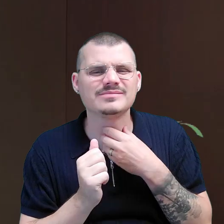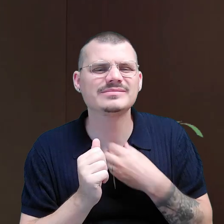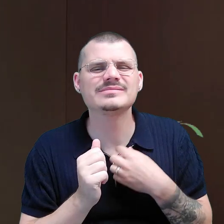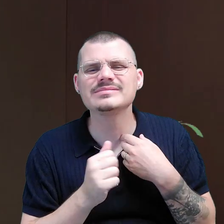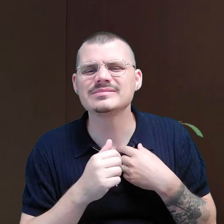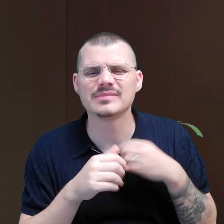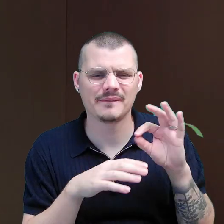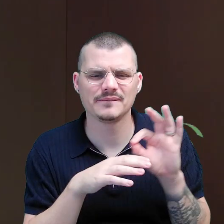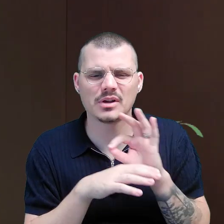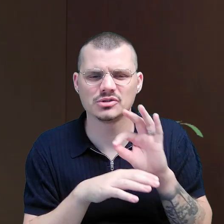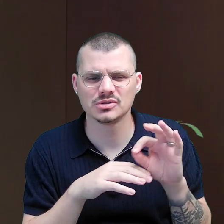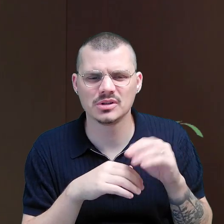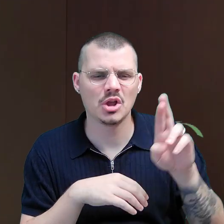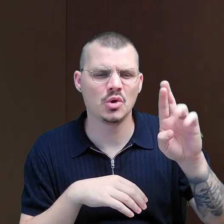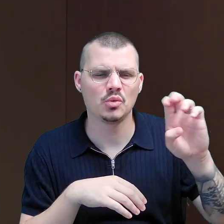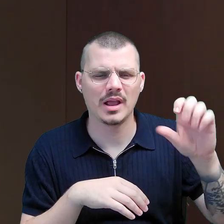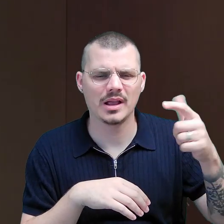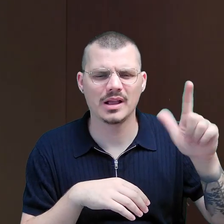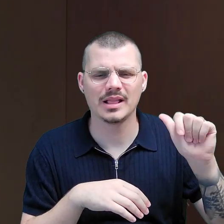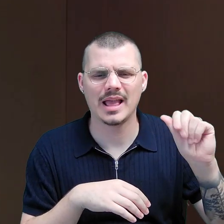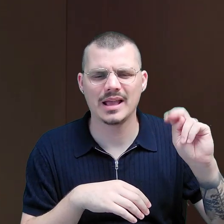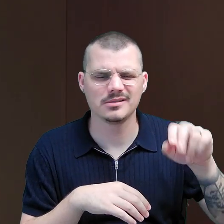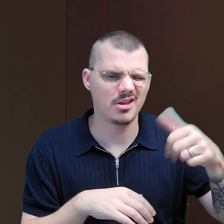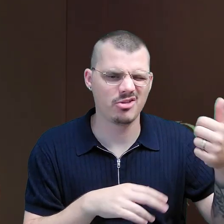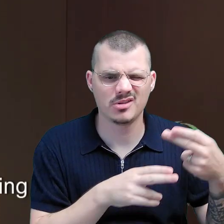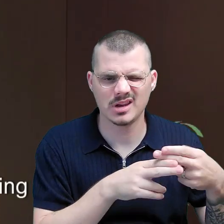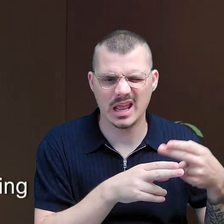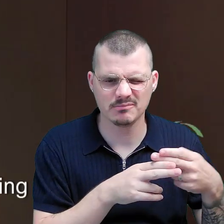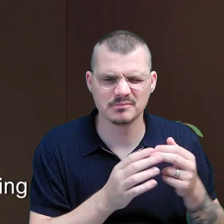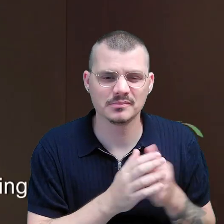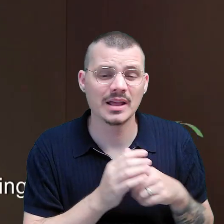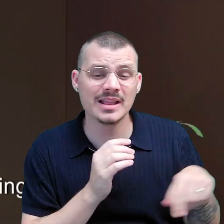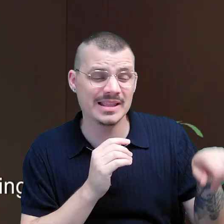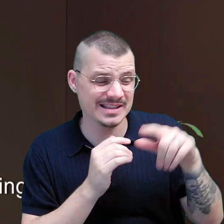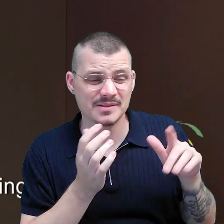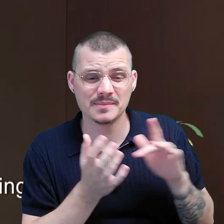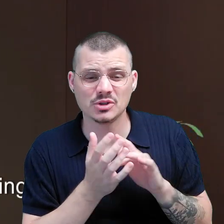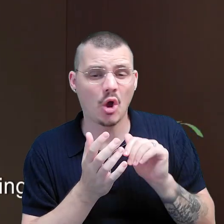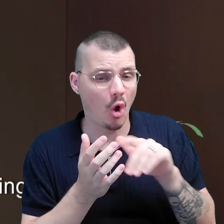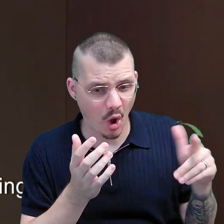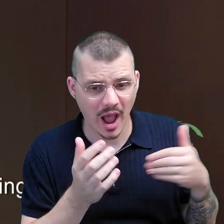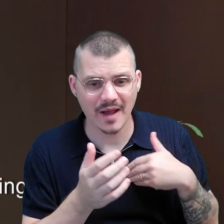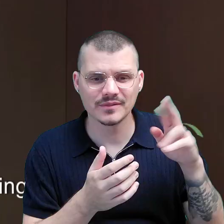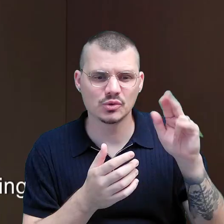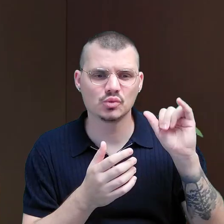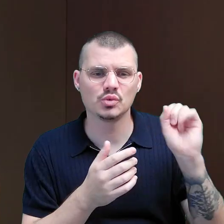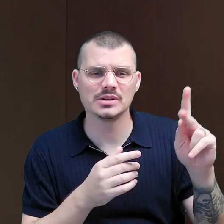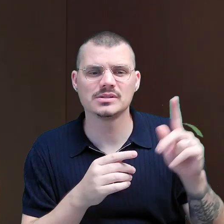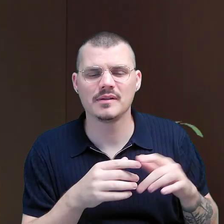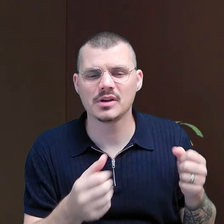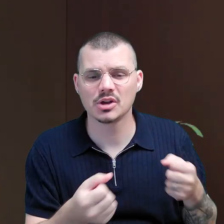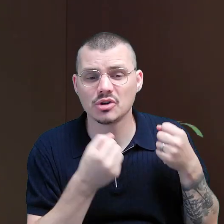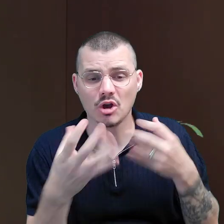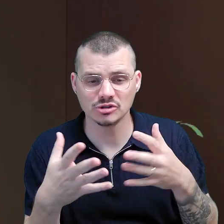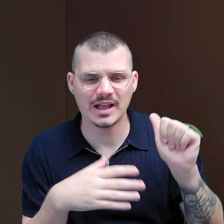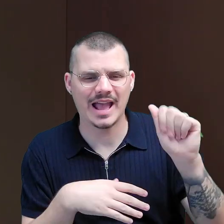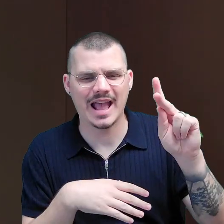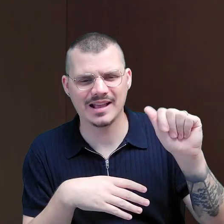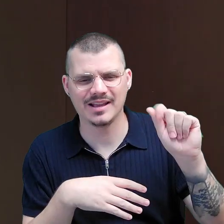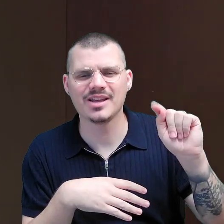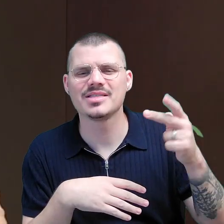esophageal function. Reglan is the other name for it. These medicines all carry a risk of causing